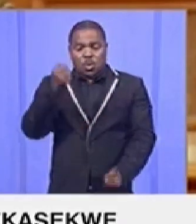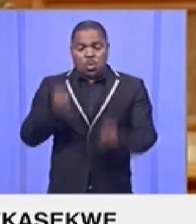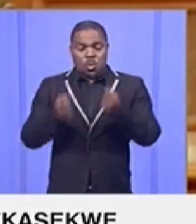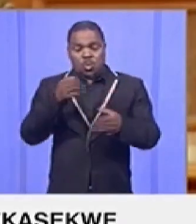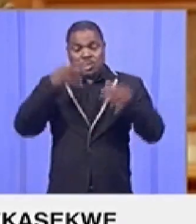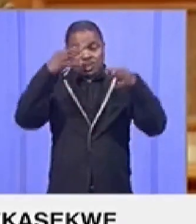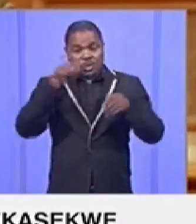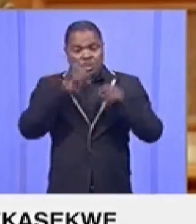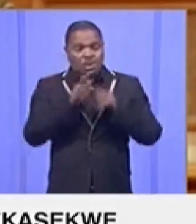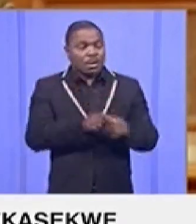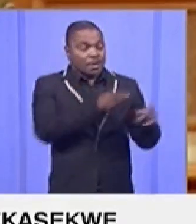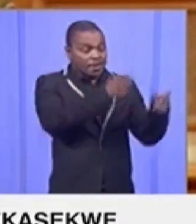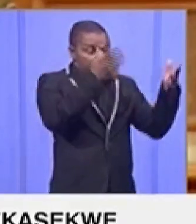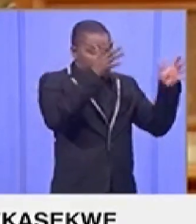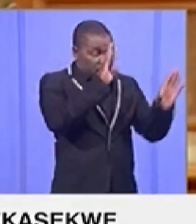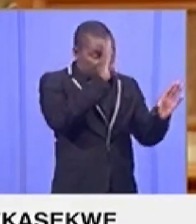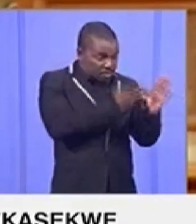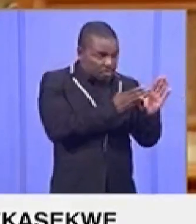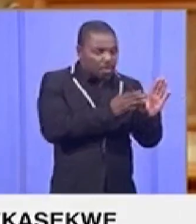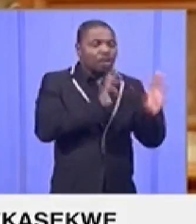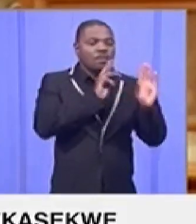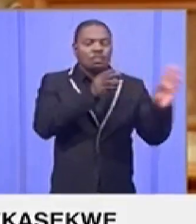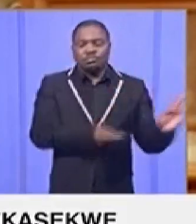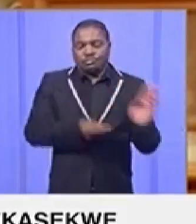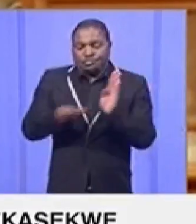gore go romelwe pegelo go latela tshekatsheko eo.